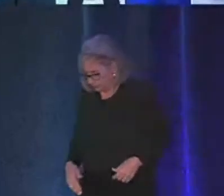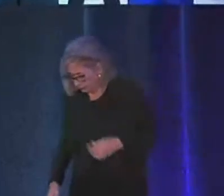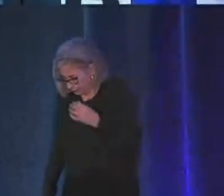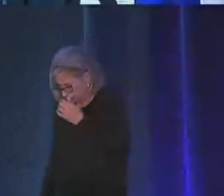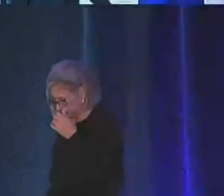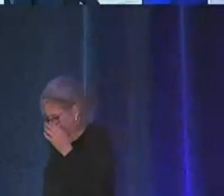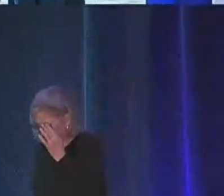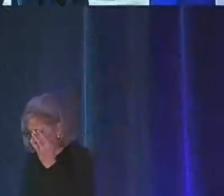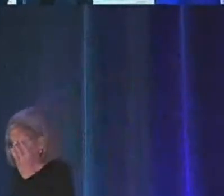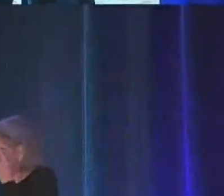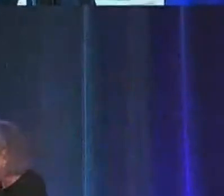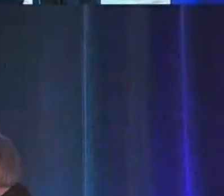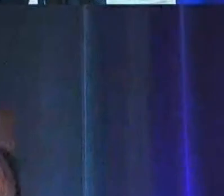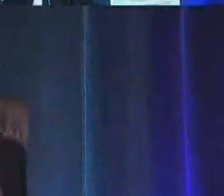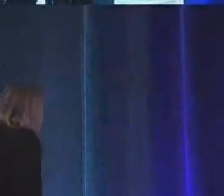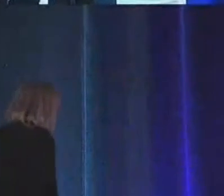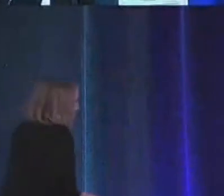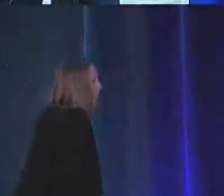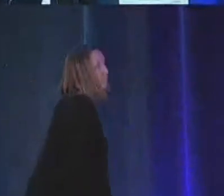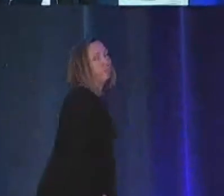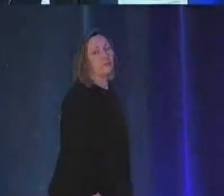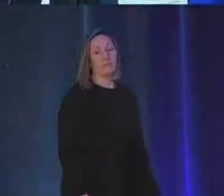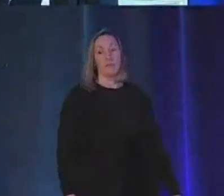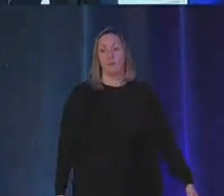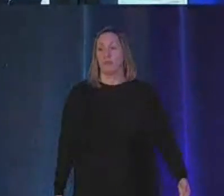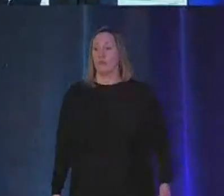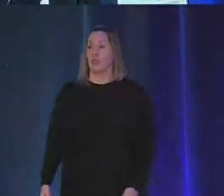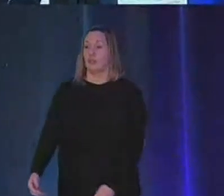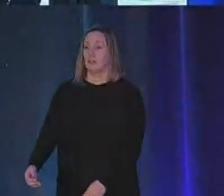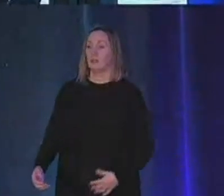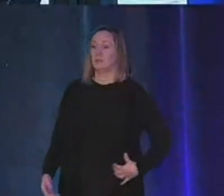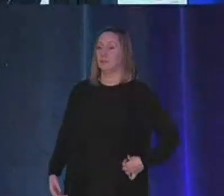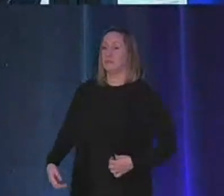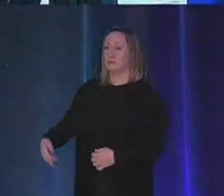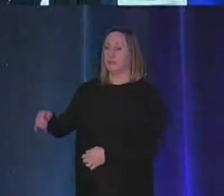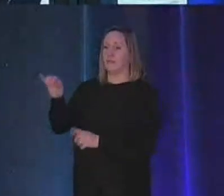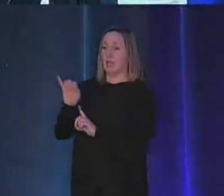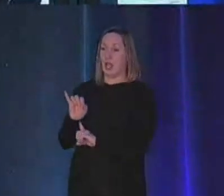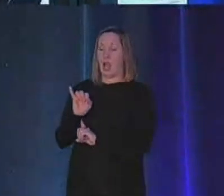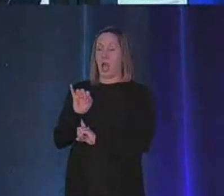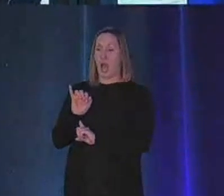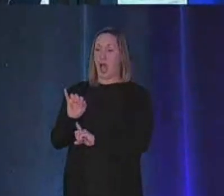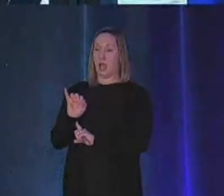The letter I. Now, this is always kind of interesting because